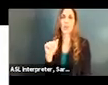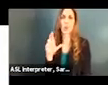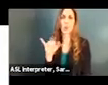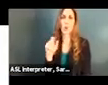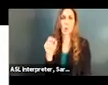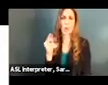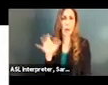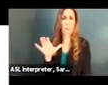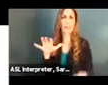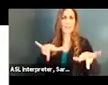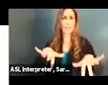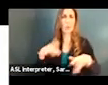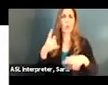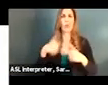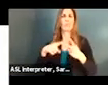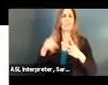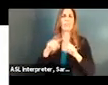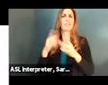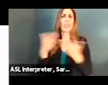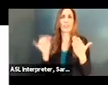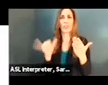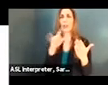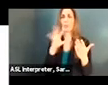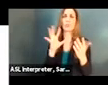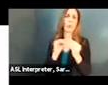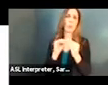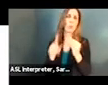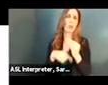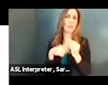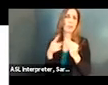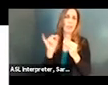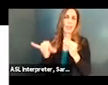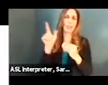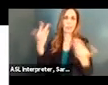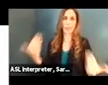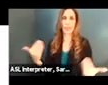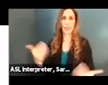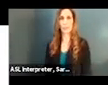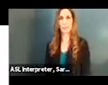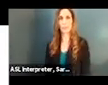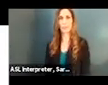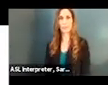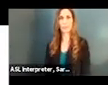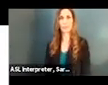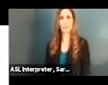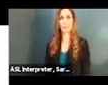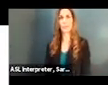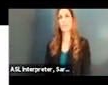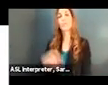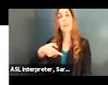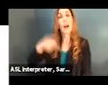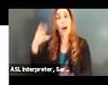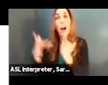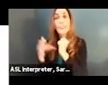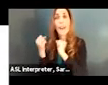headphones. And this is a lot, we're going to talk a lot about switches and stuff like that today. And then at the other end of the spectrum, we have our high-tech stuff.